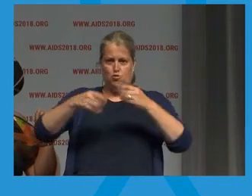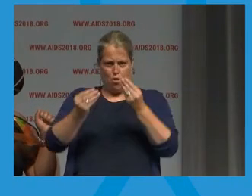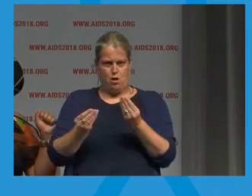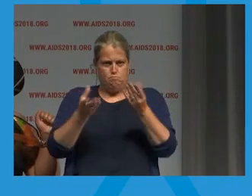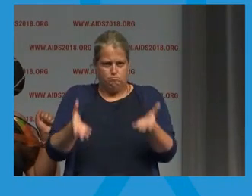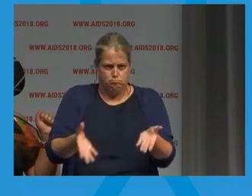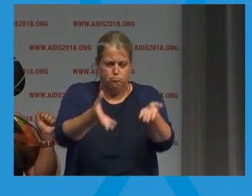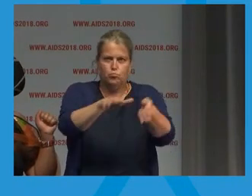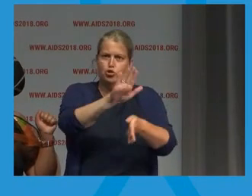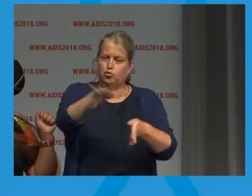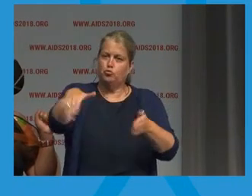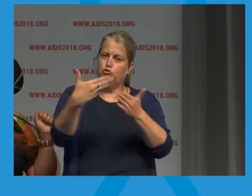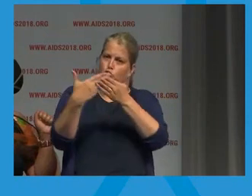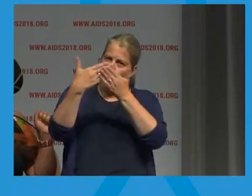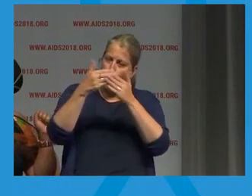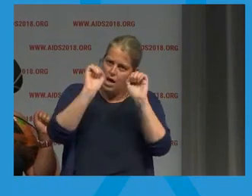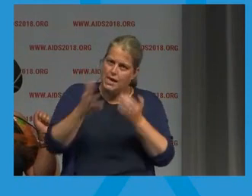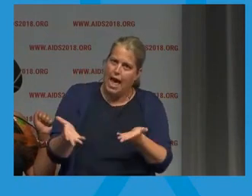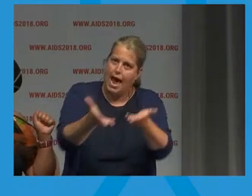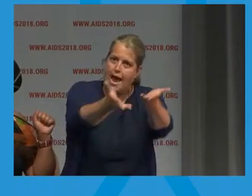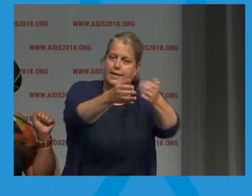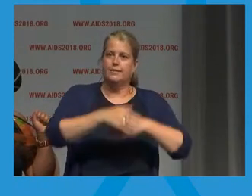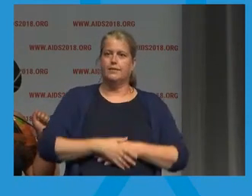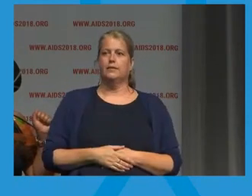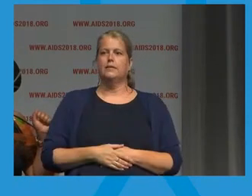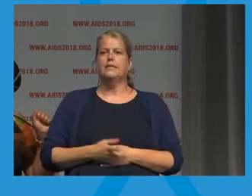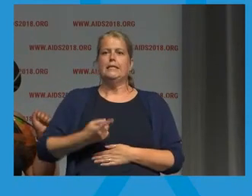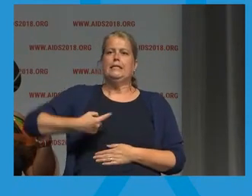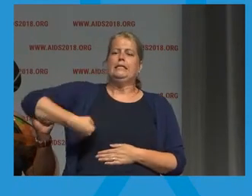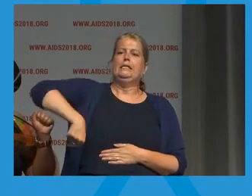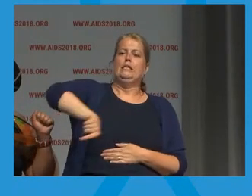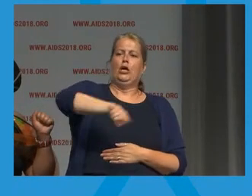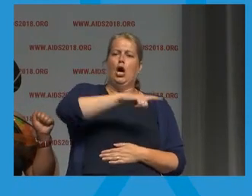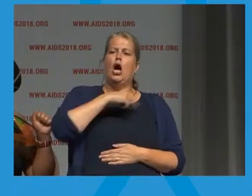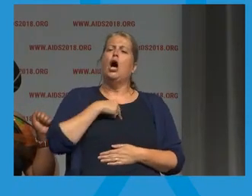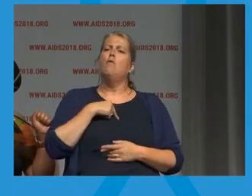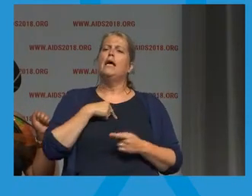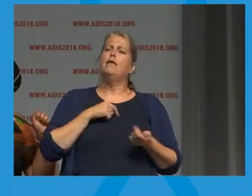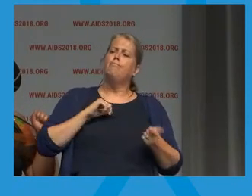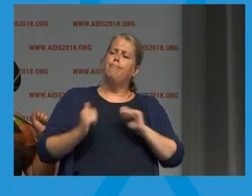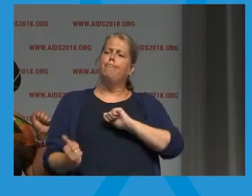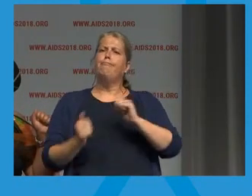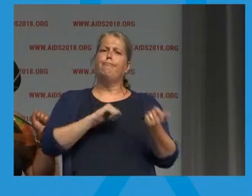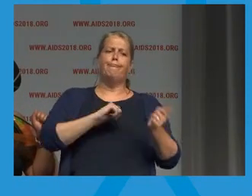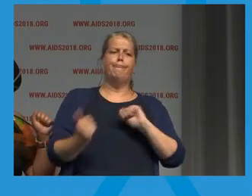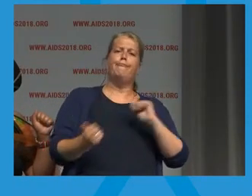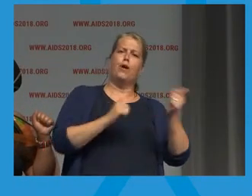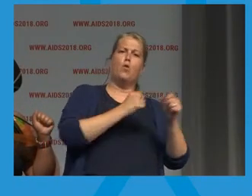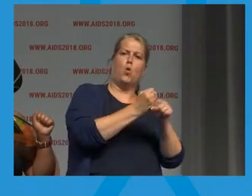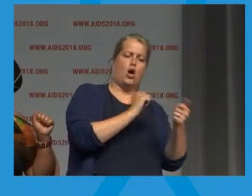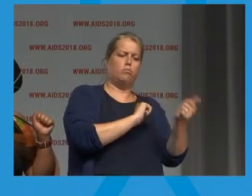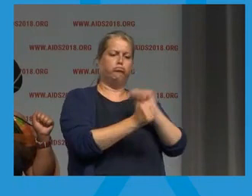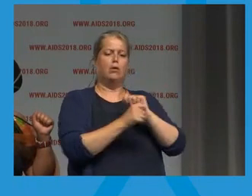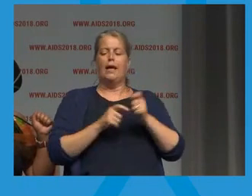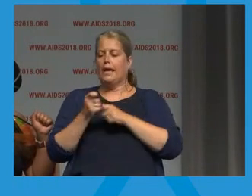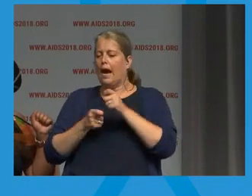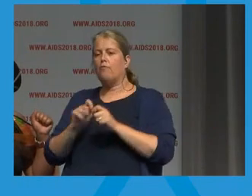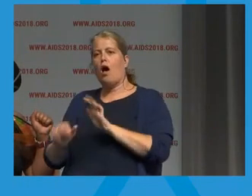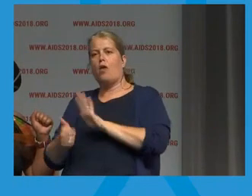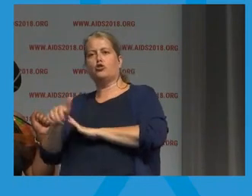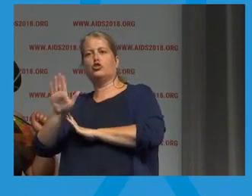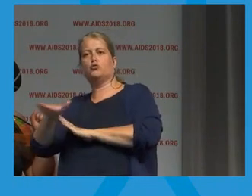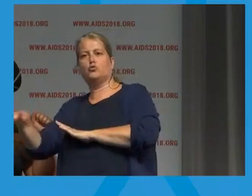school. We trust to carry each other's children so that we're going out for the work, we know they